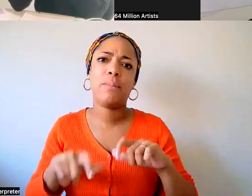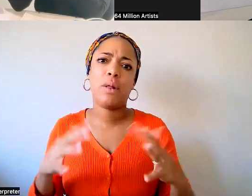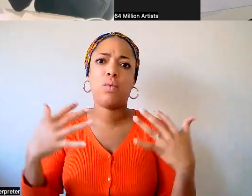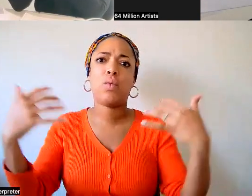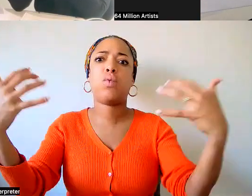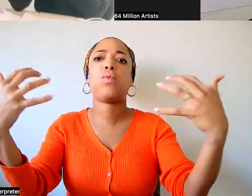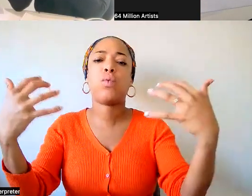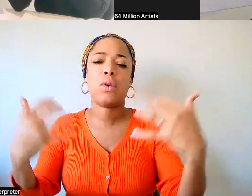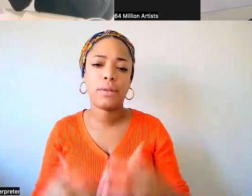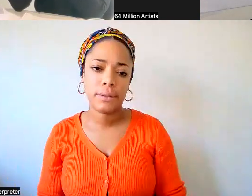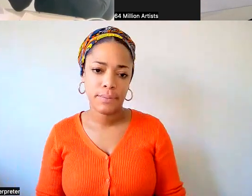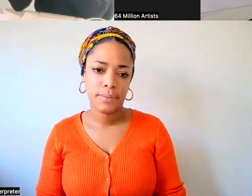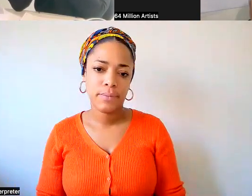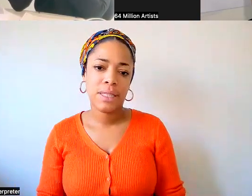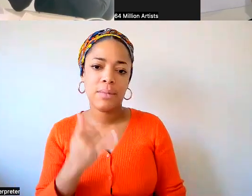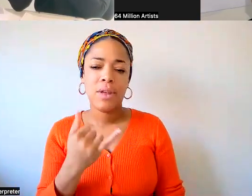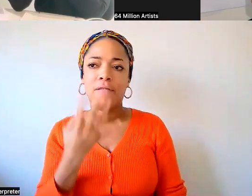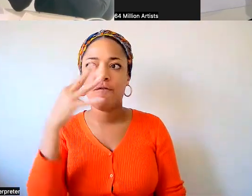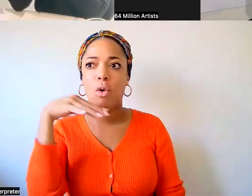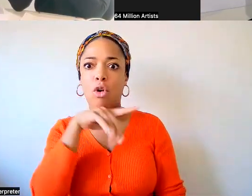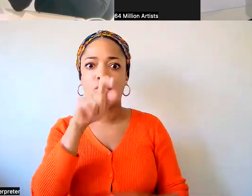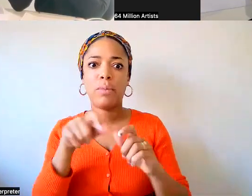assemblies and so on, you know, you've got like 400 faces all going